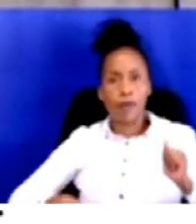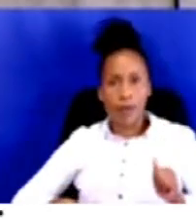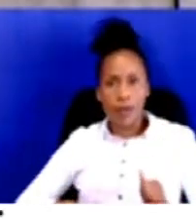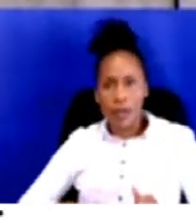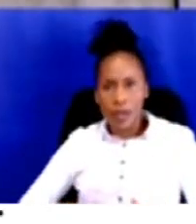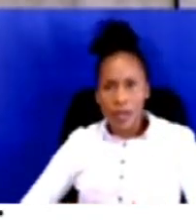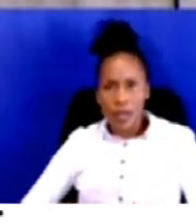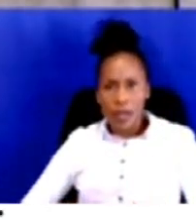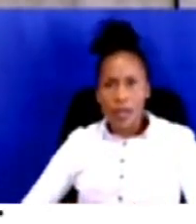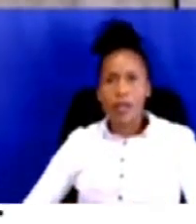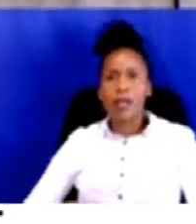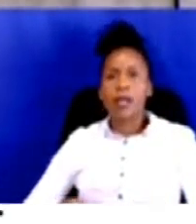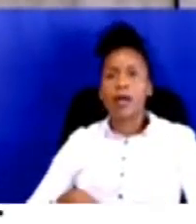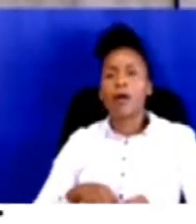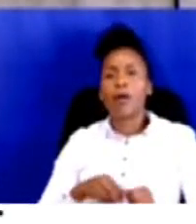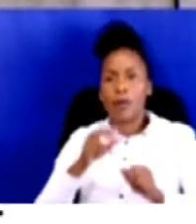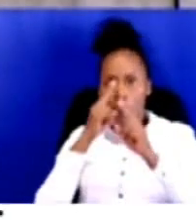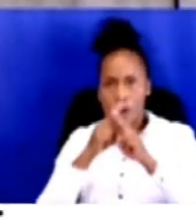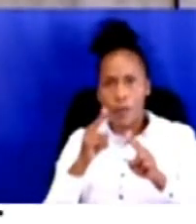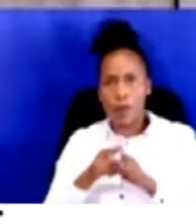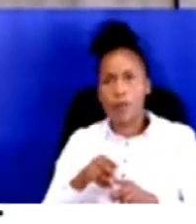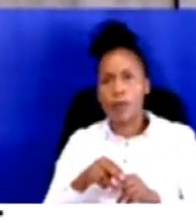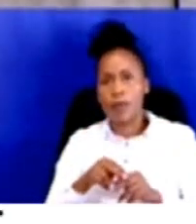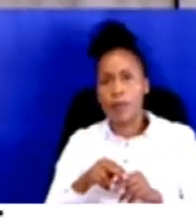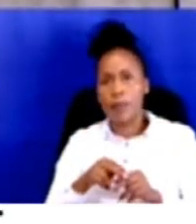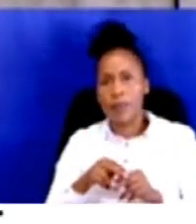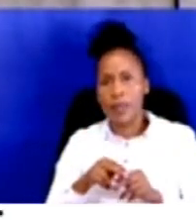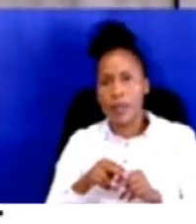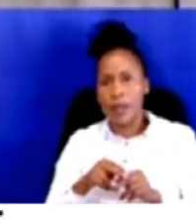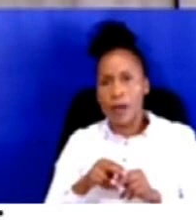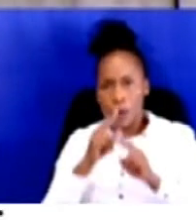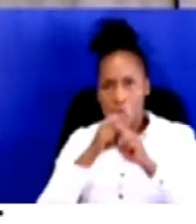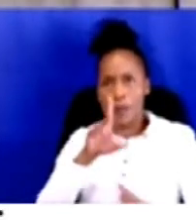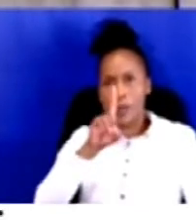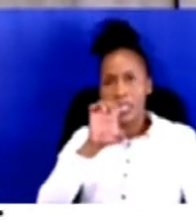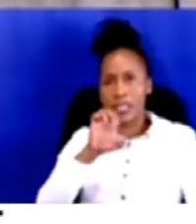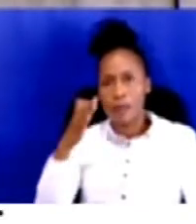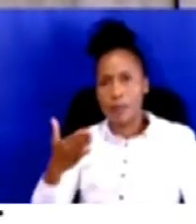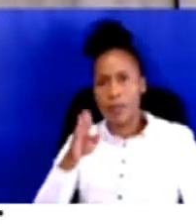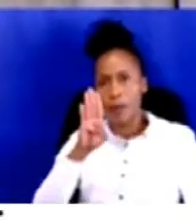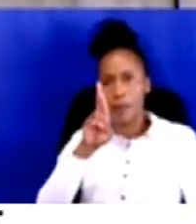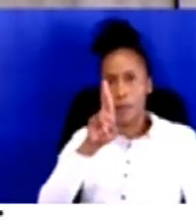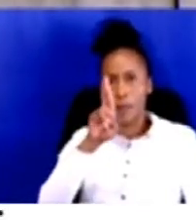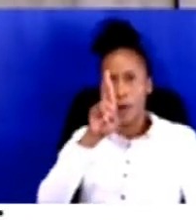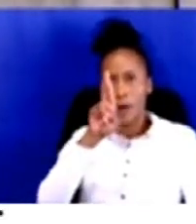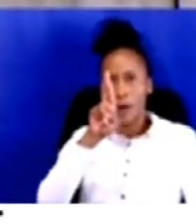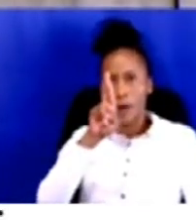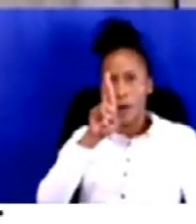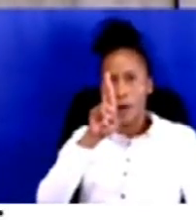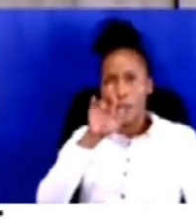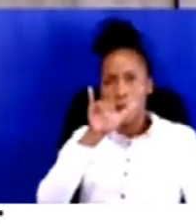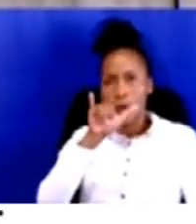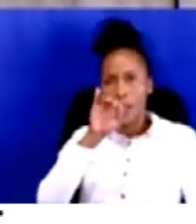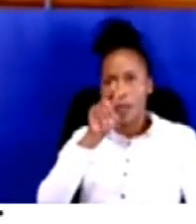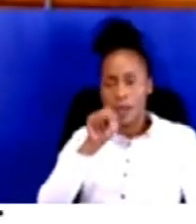Honorable De Bruin. The next follow-up goes to Honorable De Bruin. Honorable Makause, you are Deputy rising on. Chairperson. You are